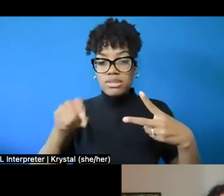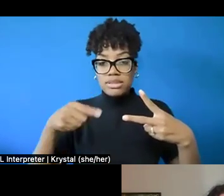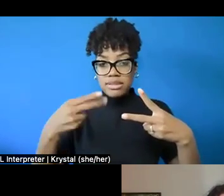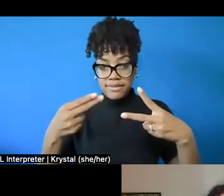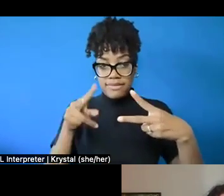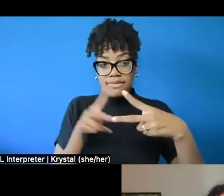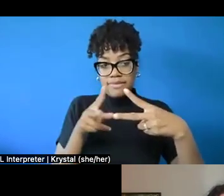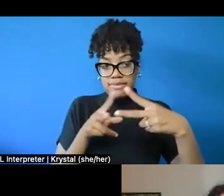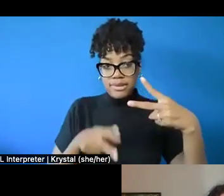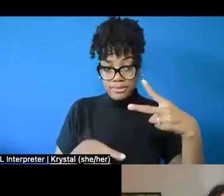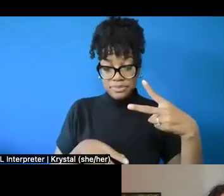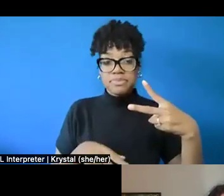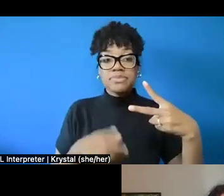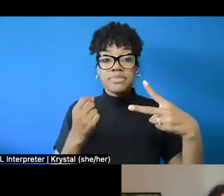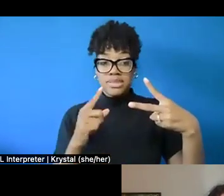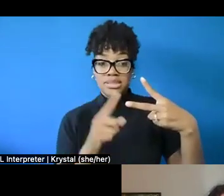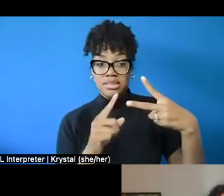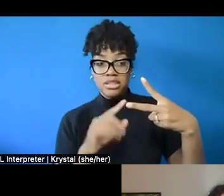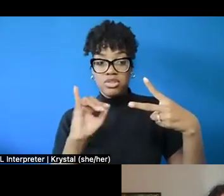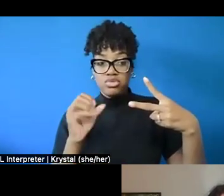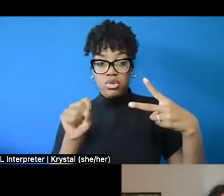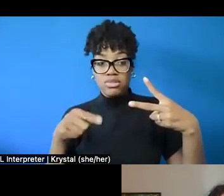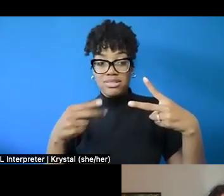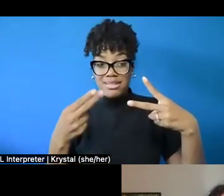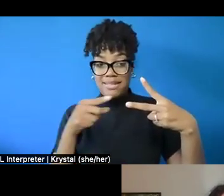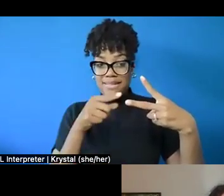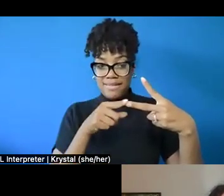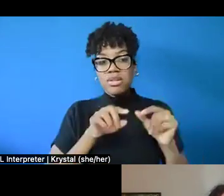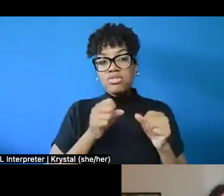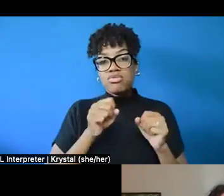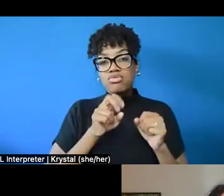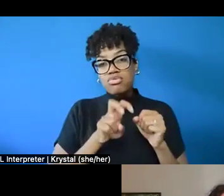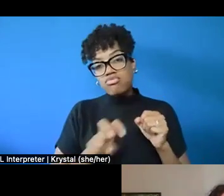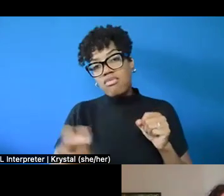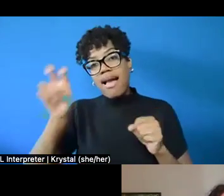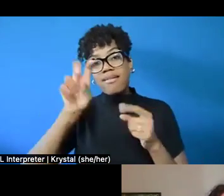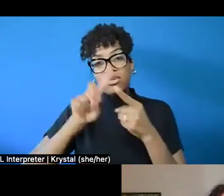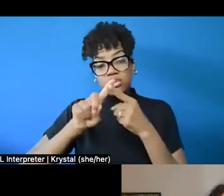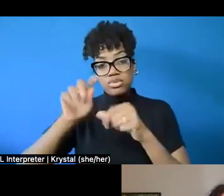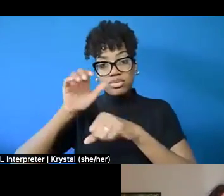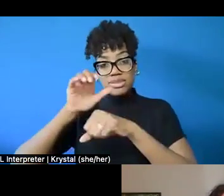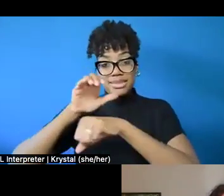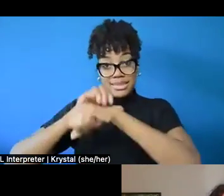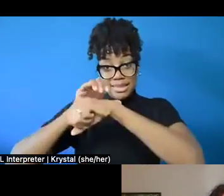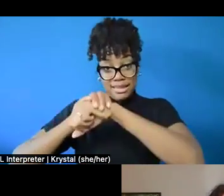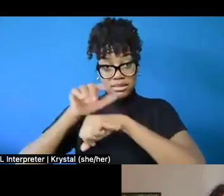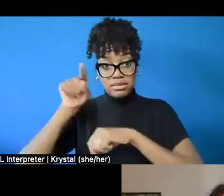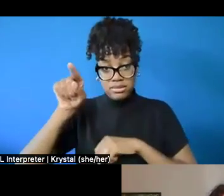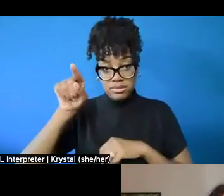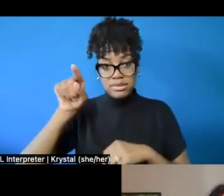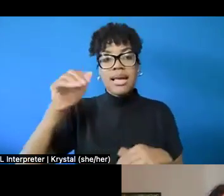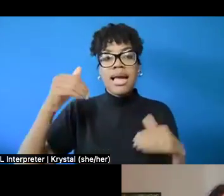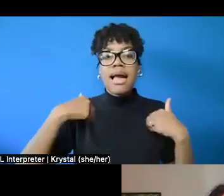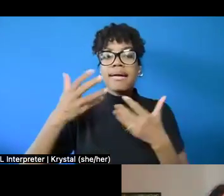traveled to England and had a conversation with King George. And because of their support for, their alliance with the